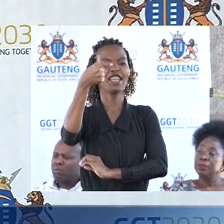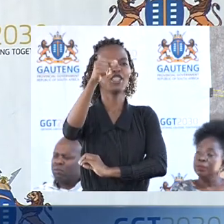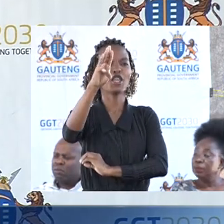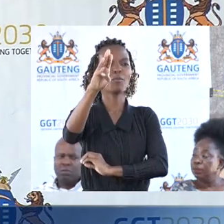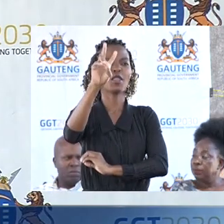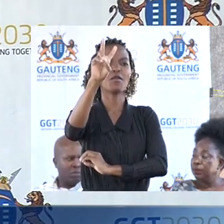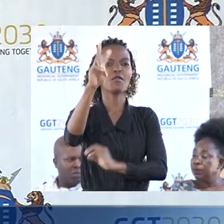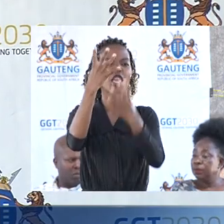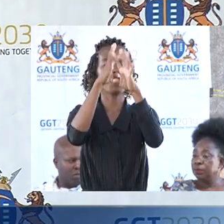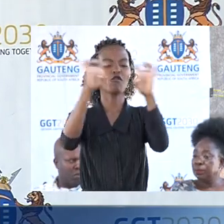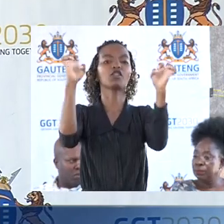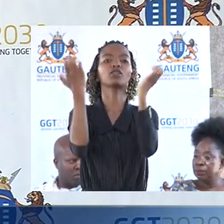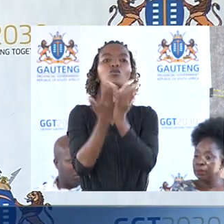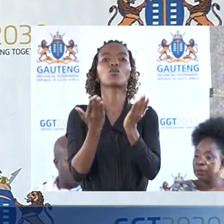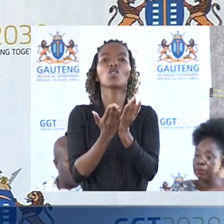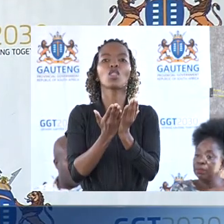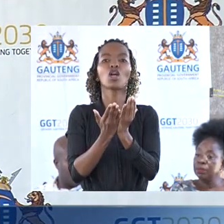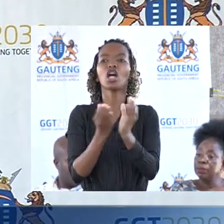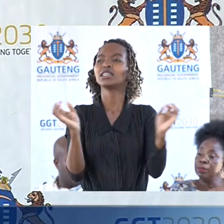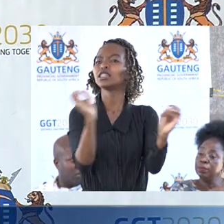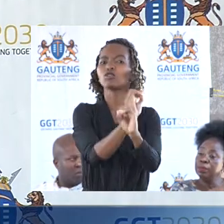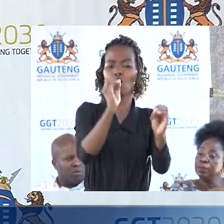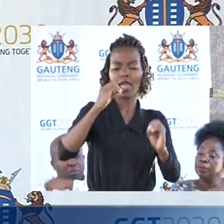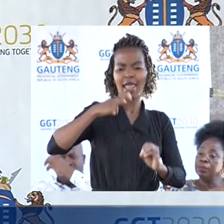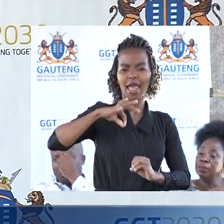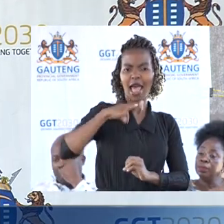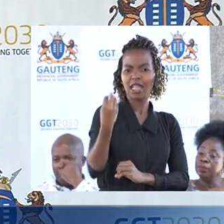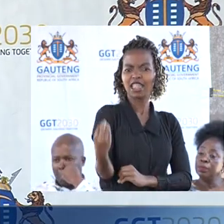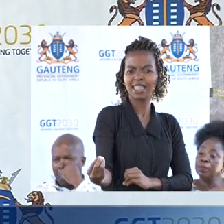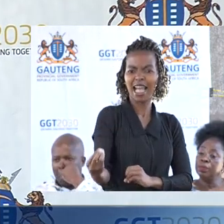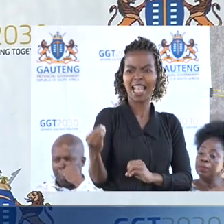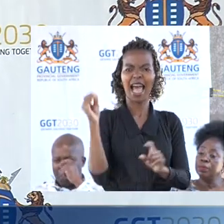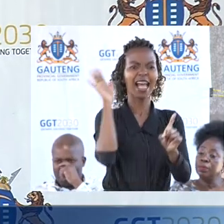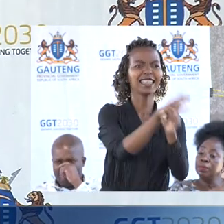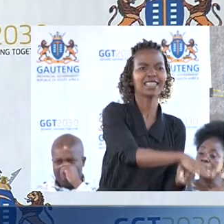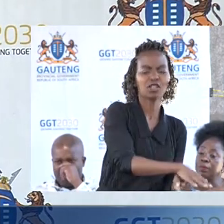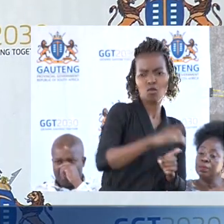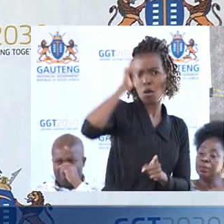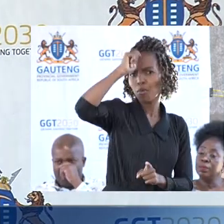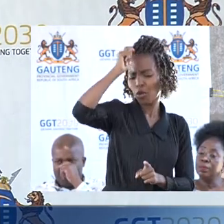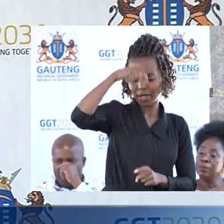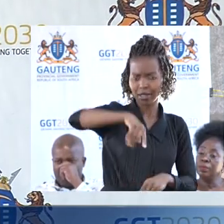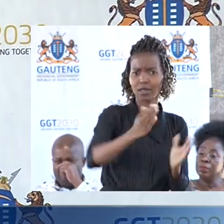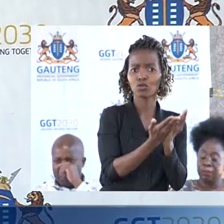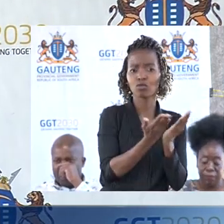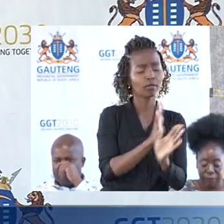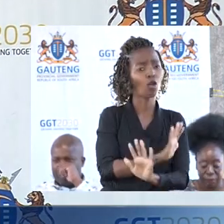GBV-free school. There will be no girl child that is going to be attacked by a boy in this